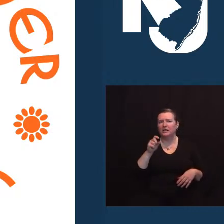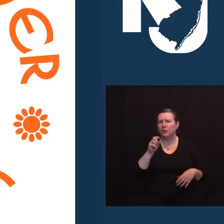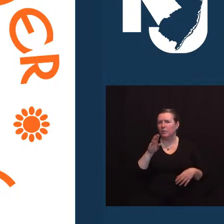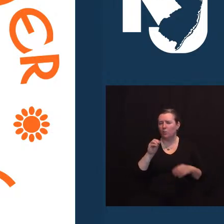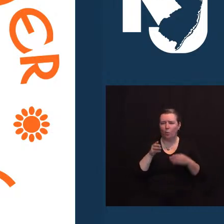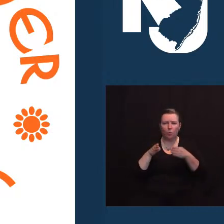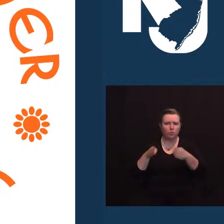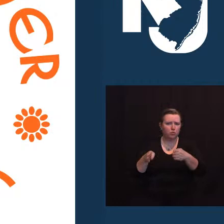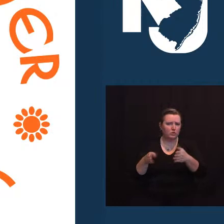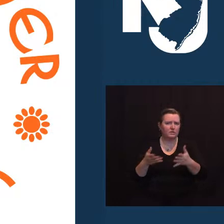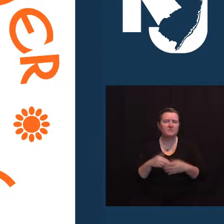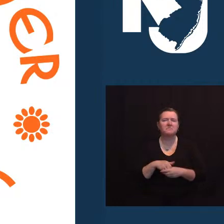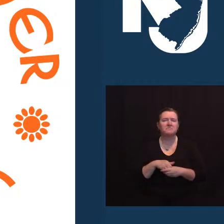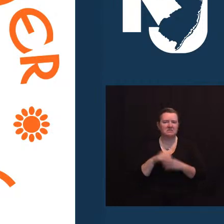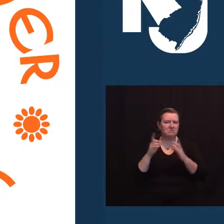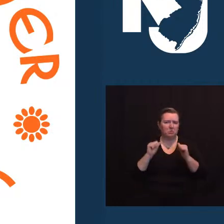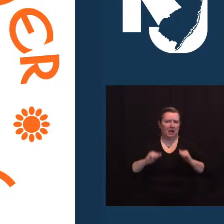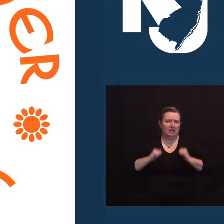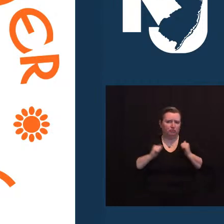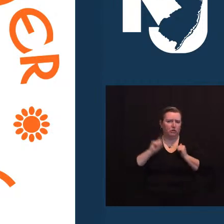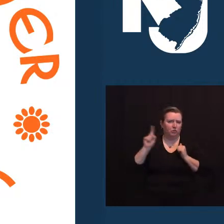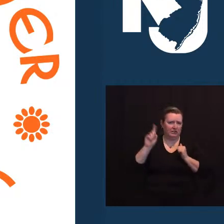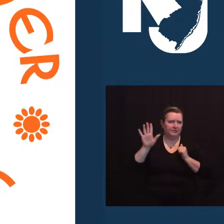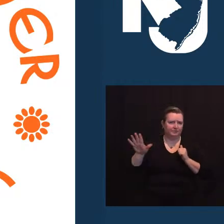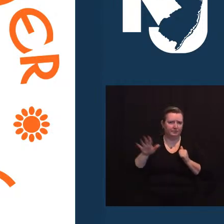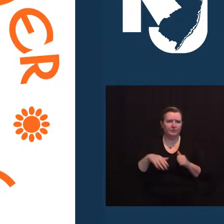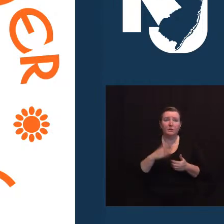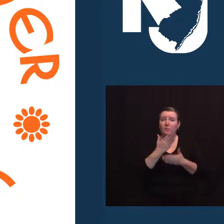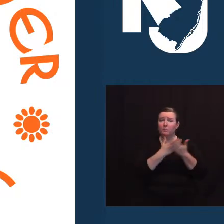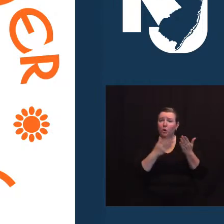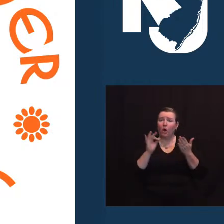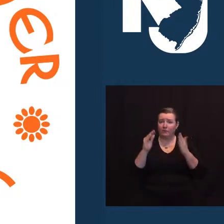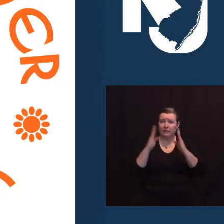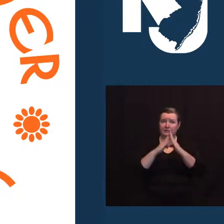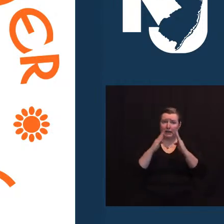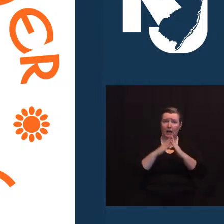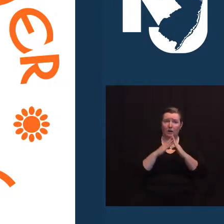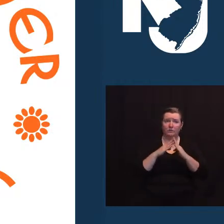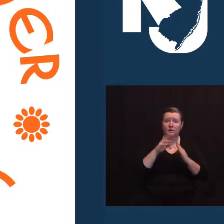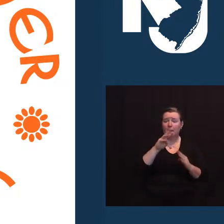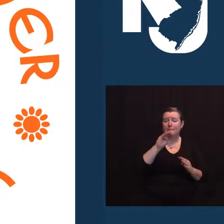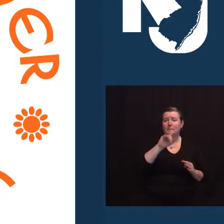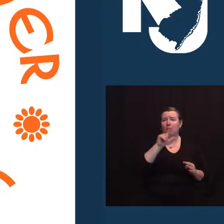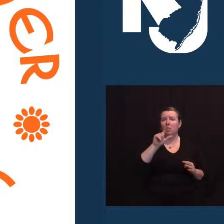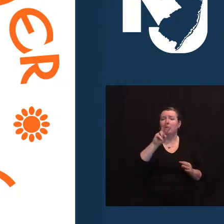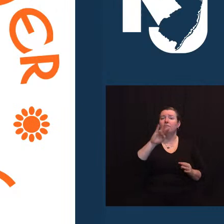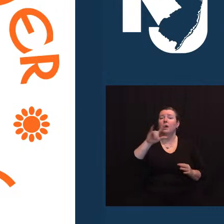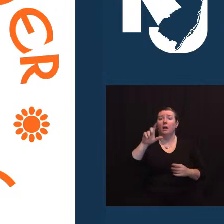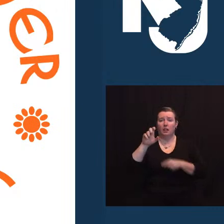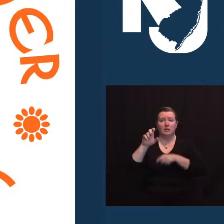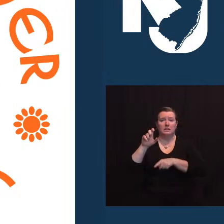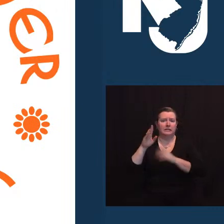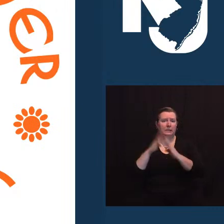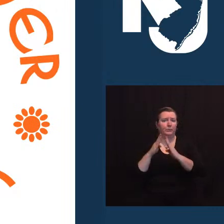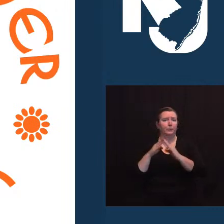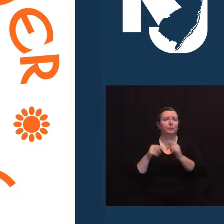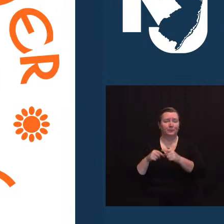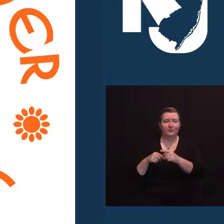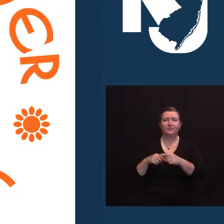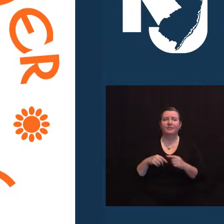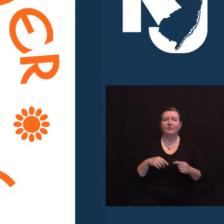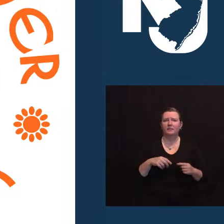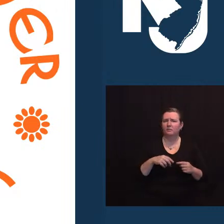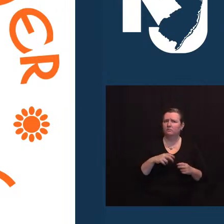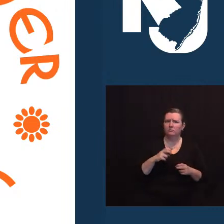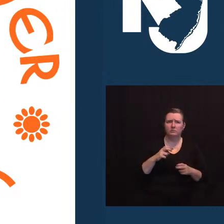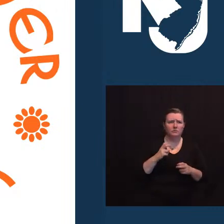in Millville, is a really, really cool part of Millville. Always paying it forward, Eric and Wildflower are also, I'm having a hard time saying